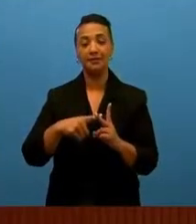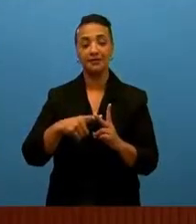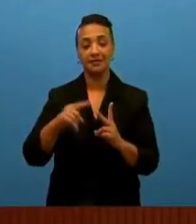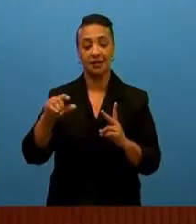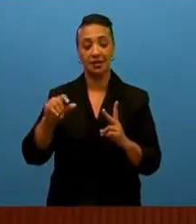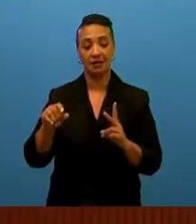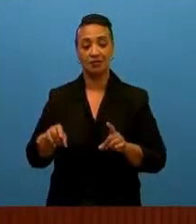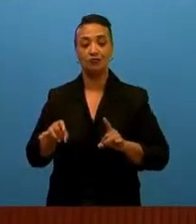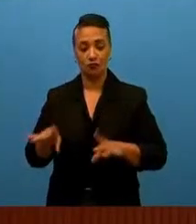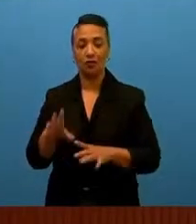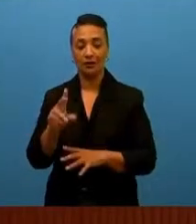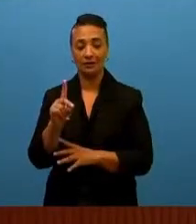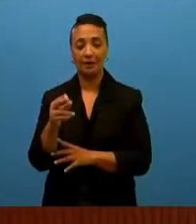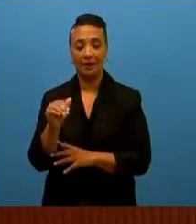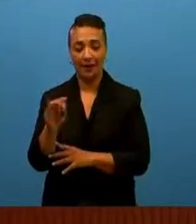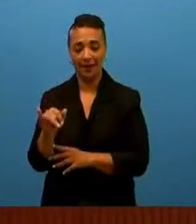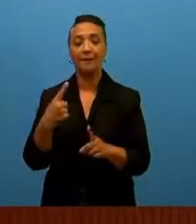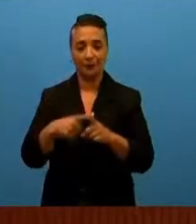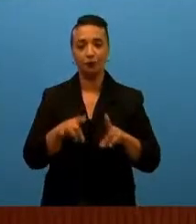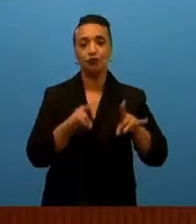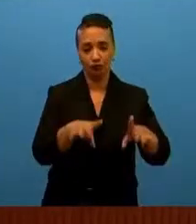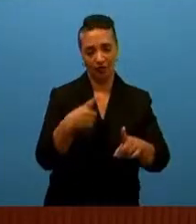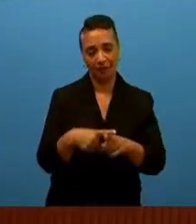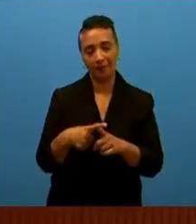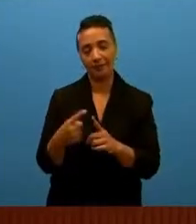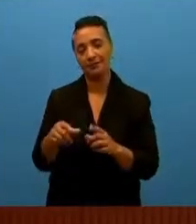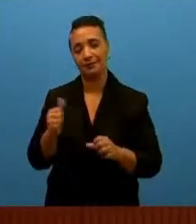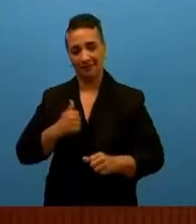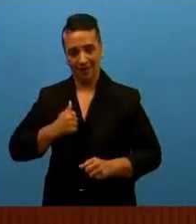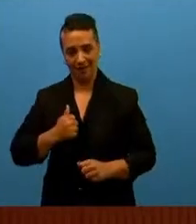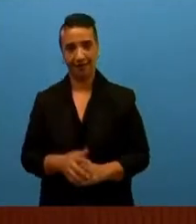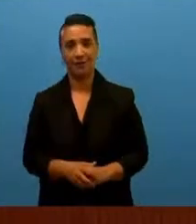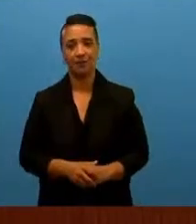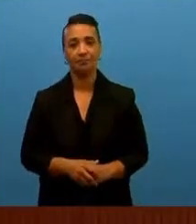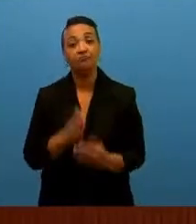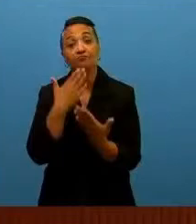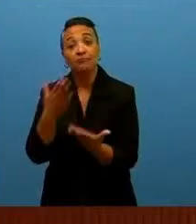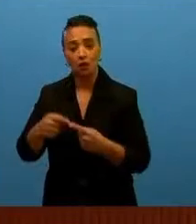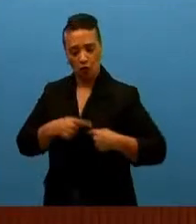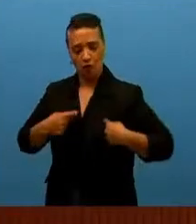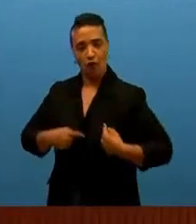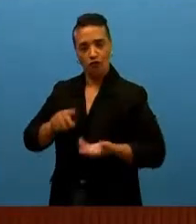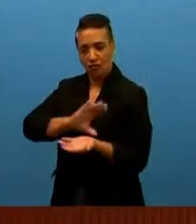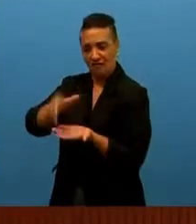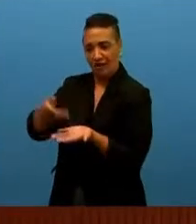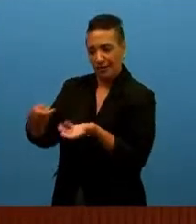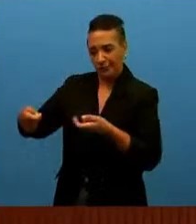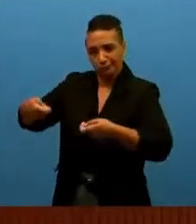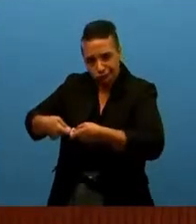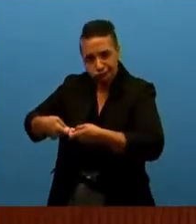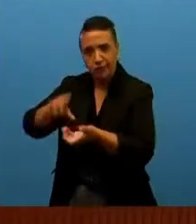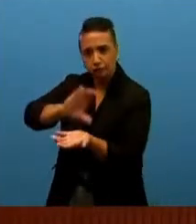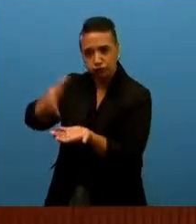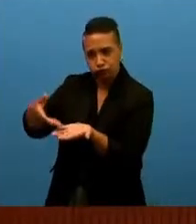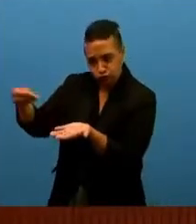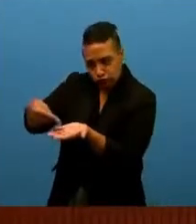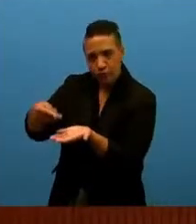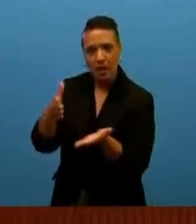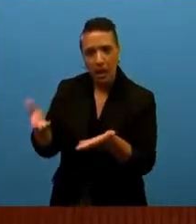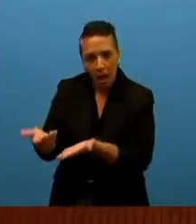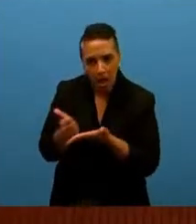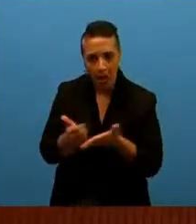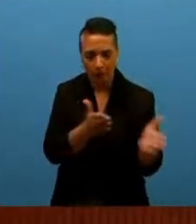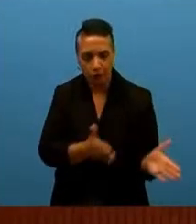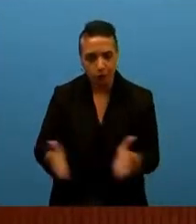well, as the support from the Voluntary Fund, DOSIP, the Métis National Council for making the preparation and coordination